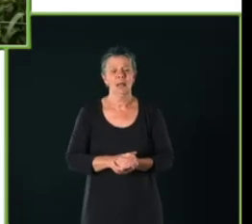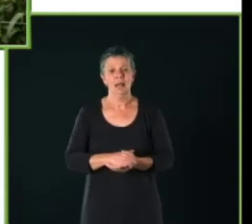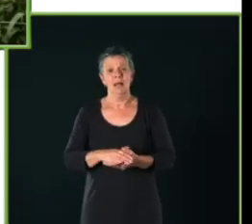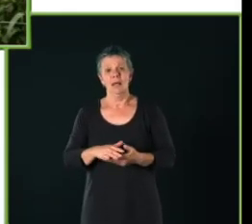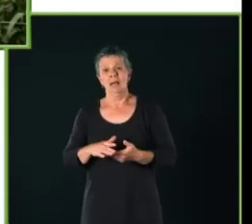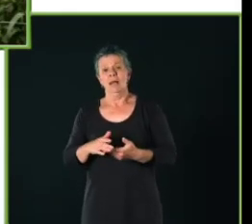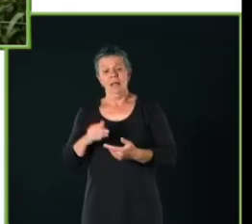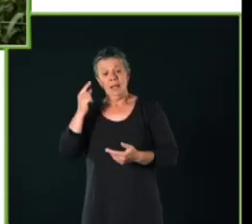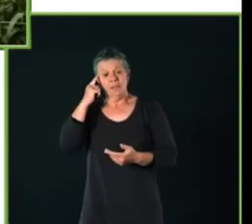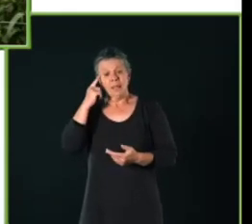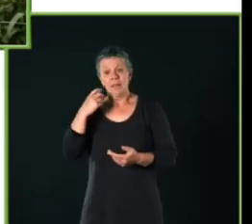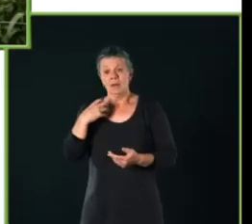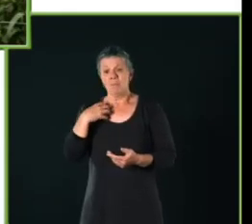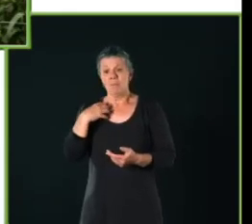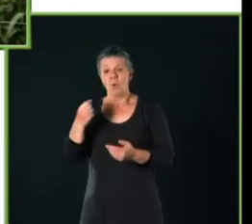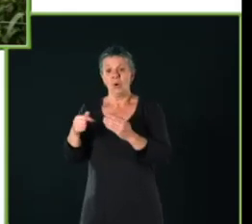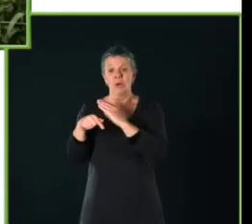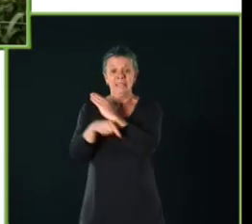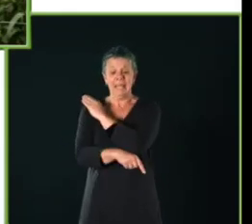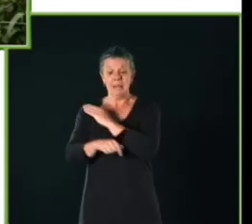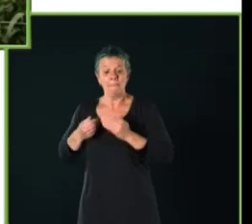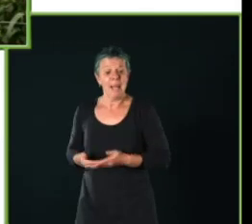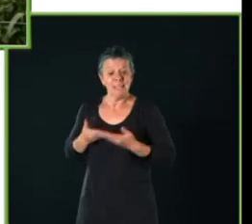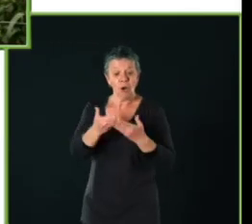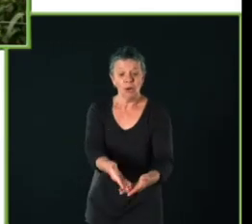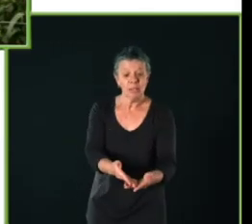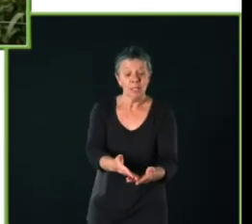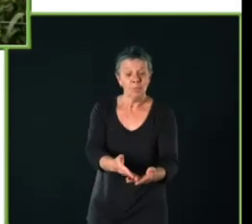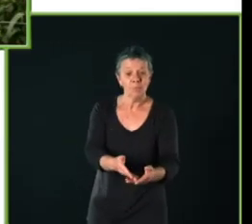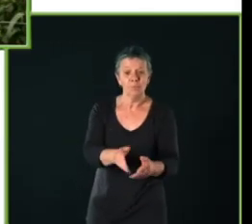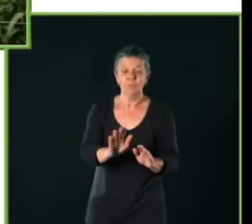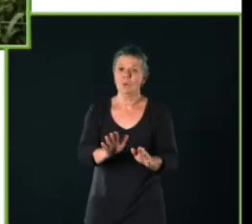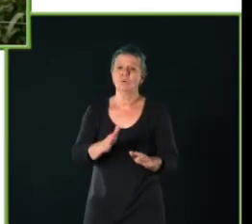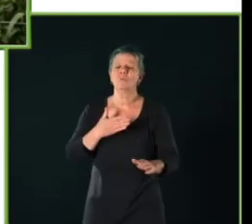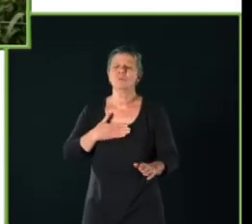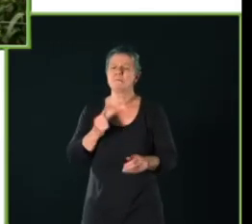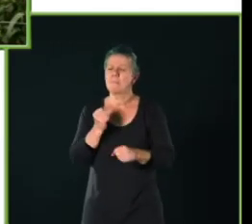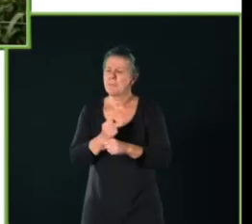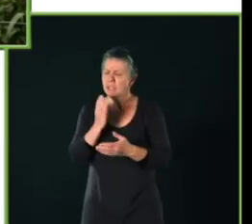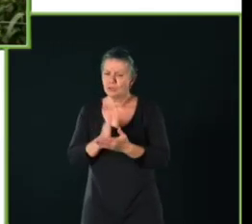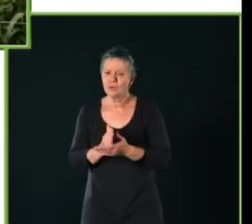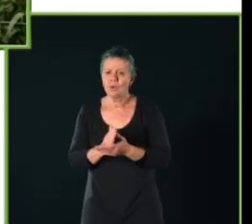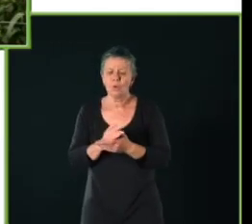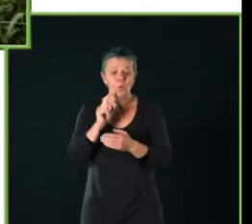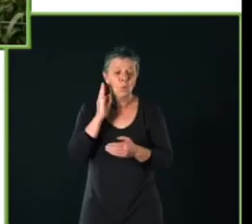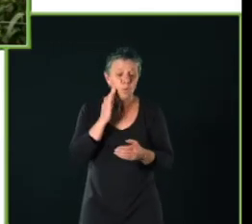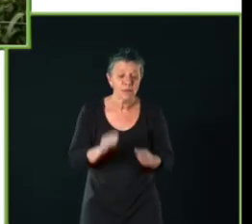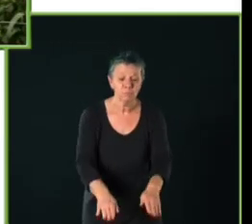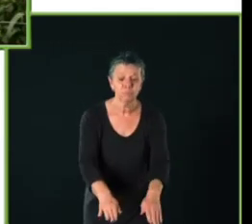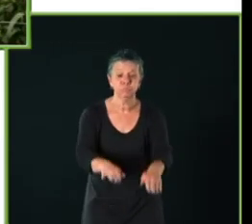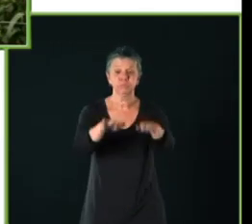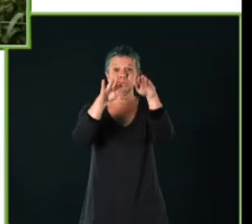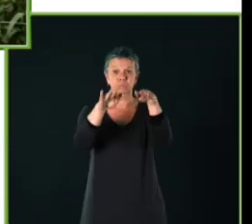to us, up to them? We must make sure when they get old, we don't land them with all our debt. This young fellow